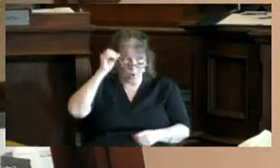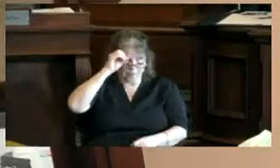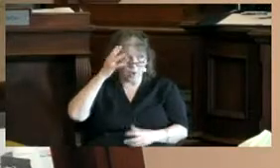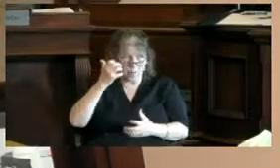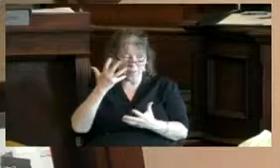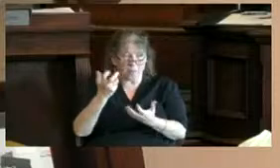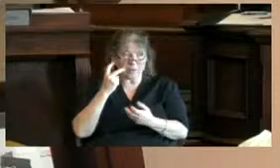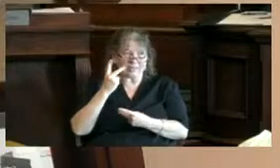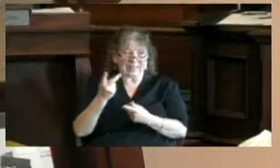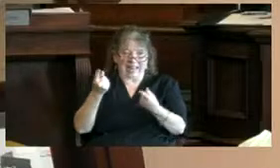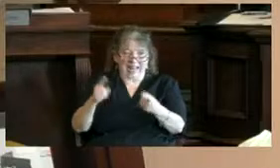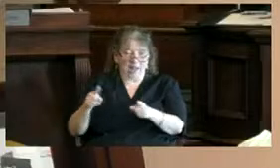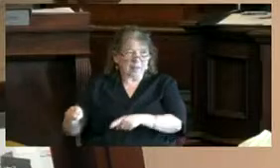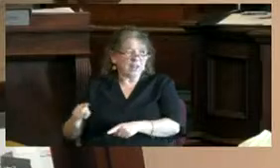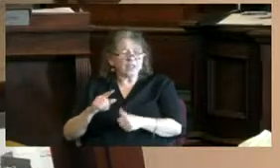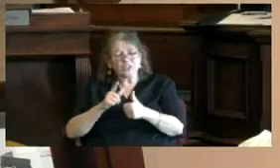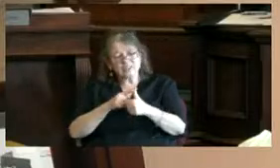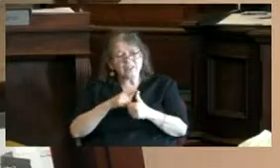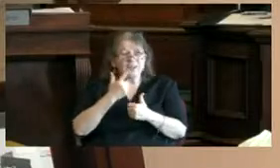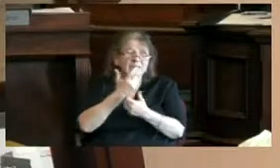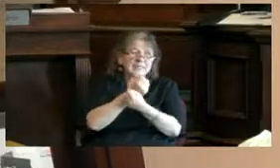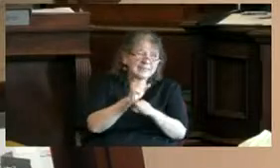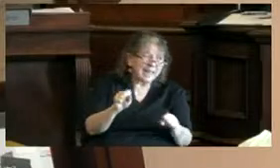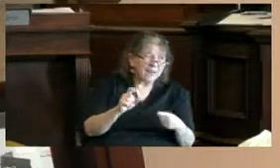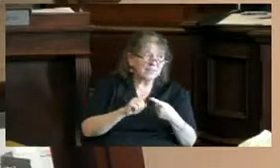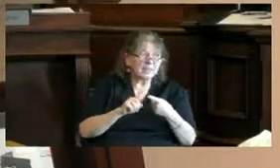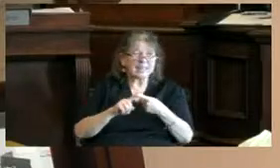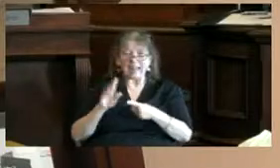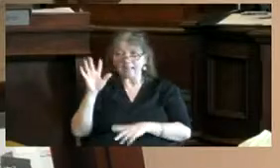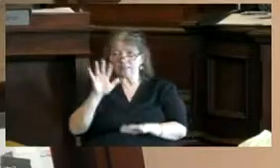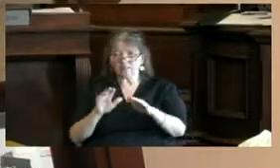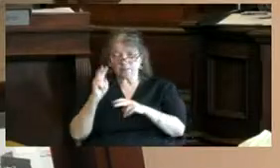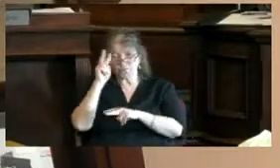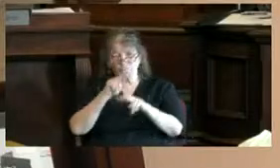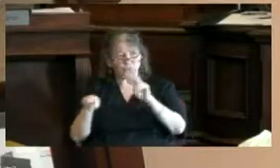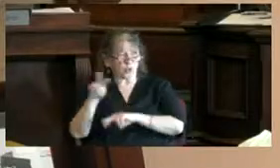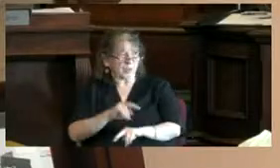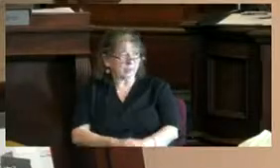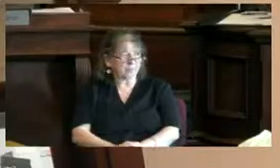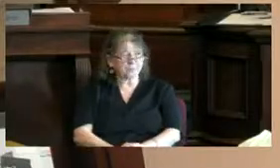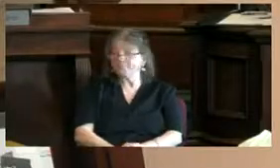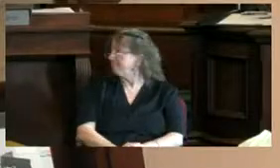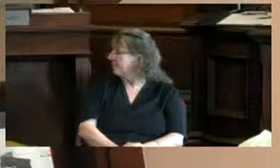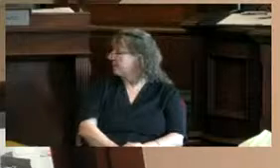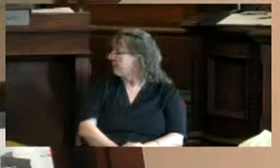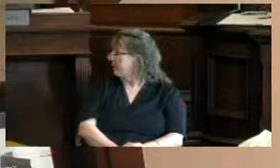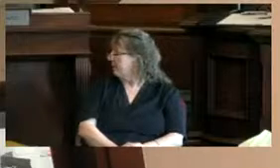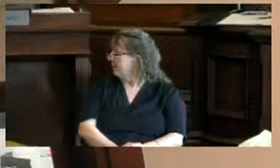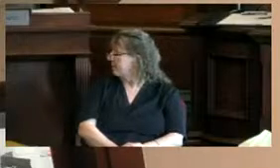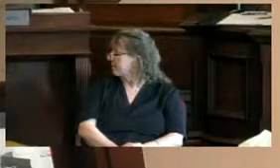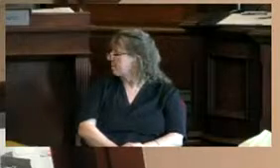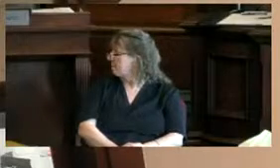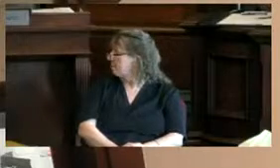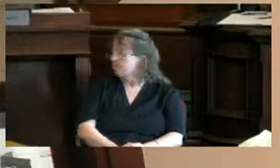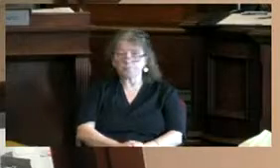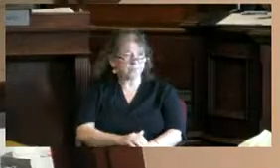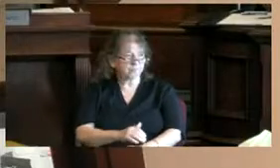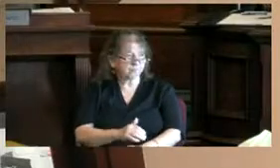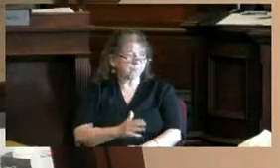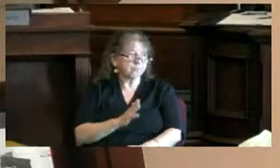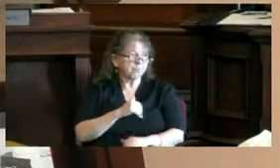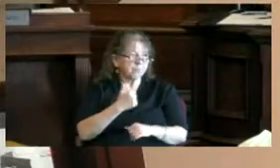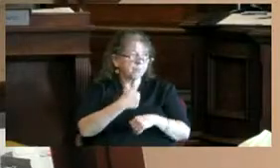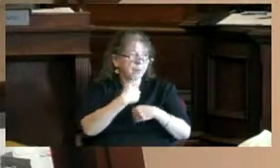to see just from a safety and a review perspective. but I'm happy to get that in